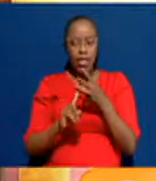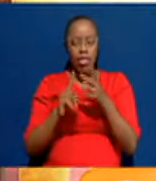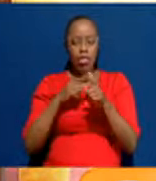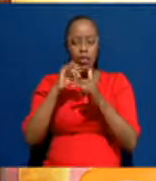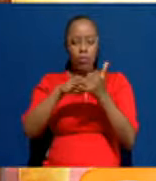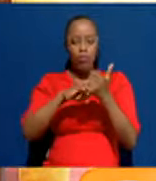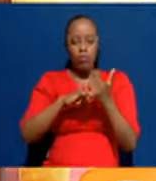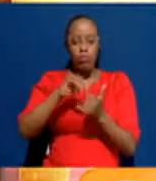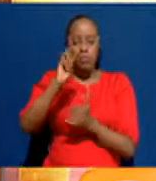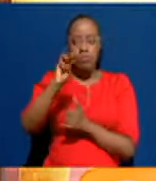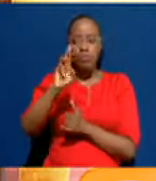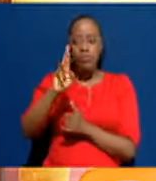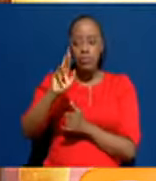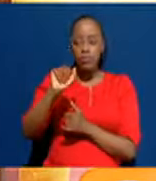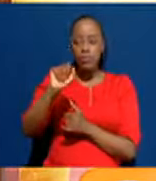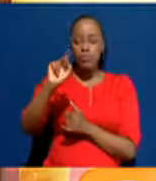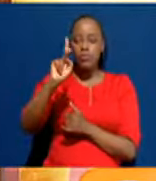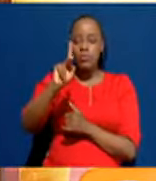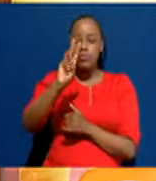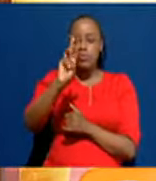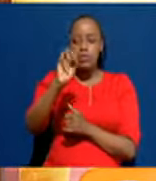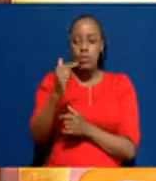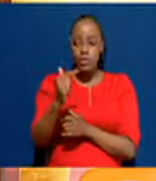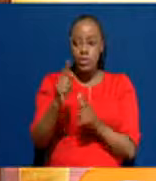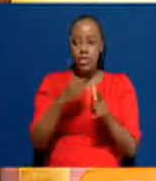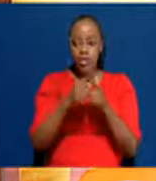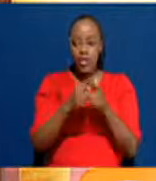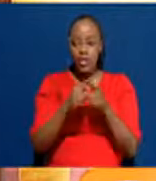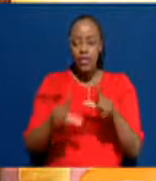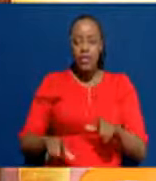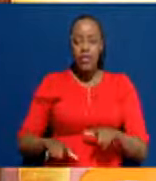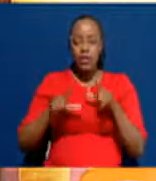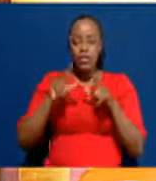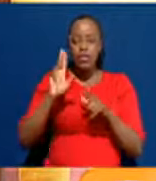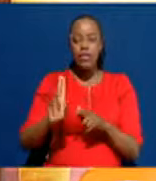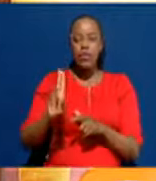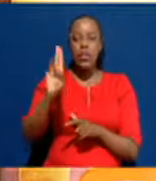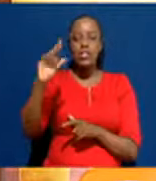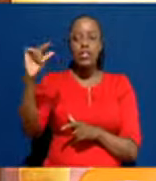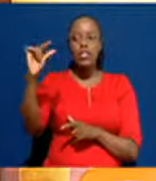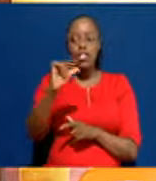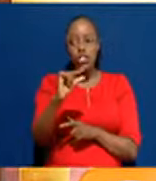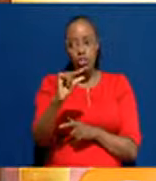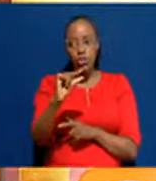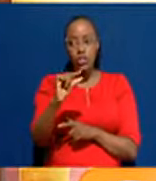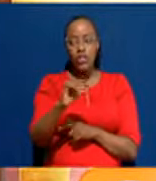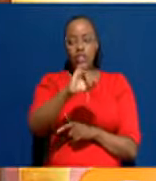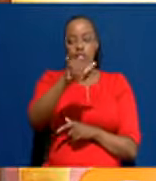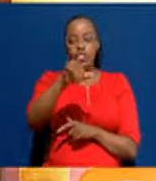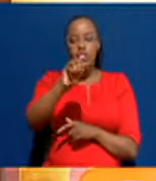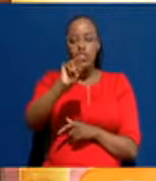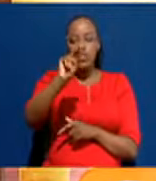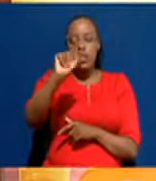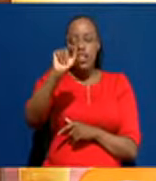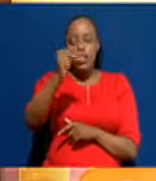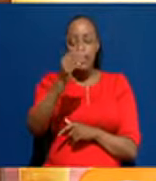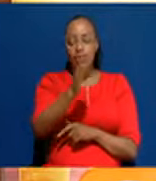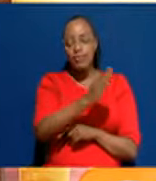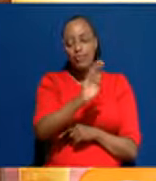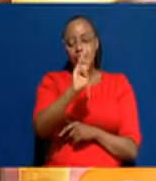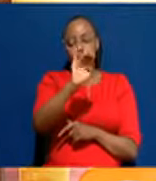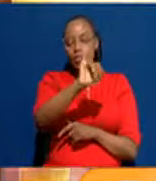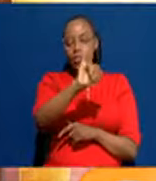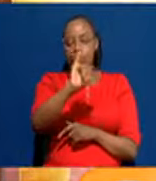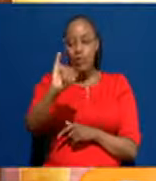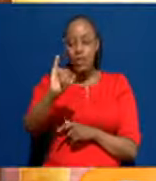Marakwet, kwa Wesley. So, alafu naishi wa Singishu, kwa Jonathan B. So, yeah. So you're